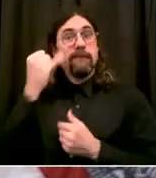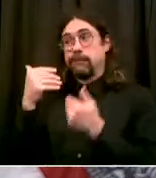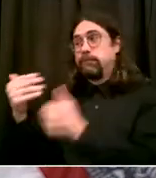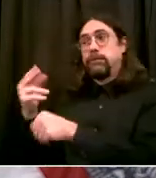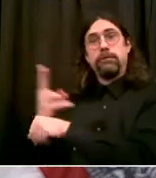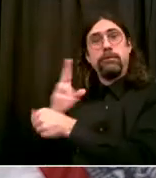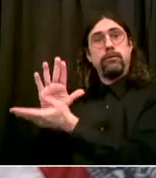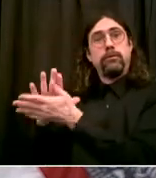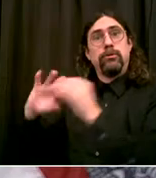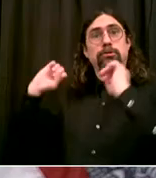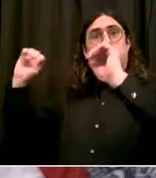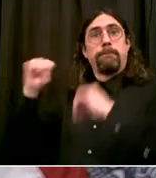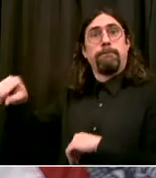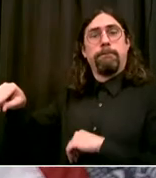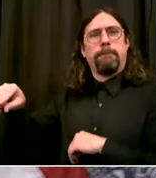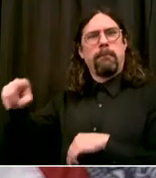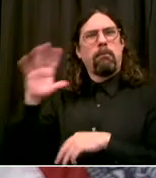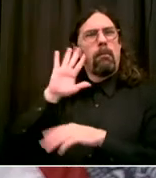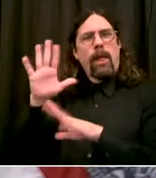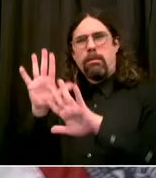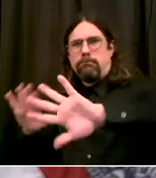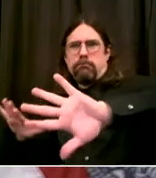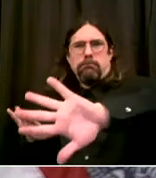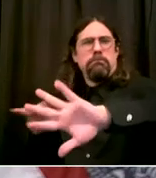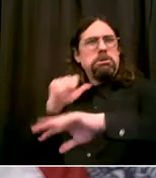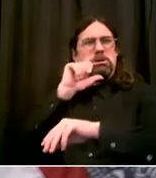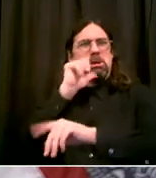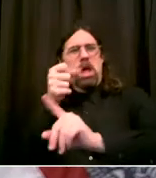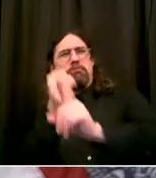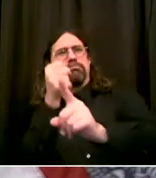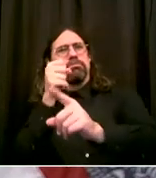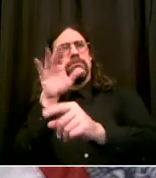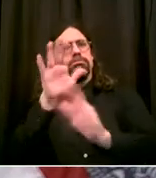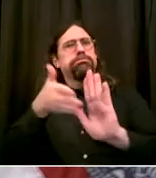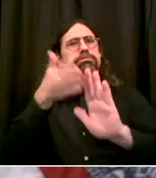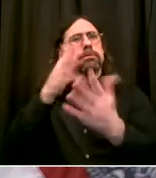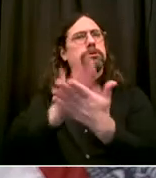two more for today. The next is Yoav from the city.